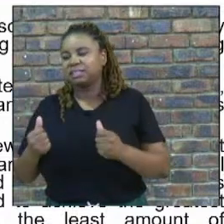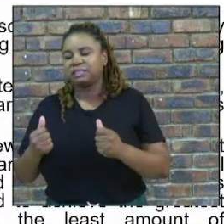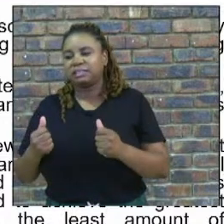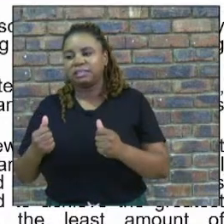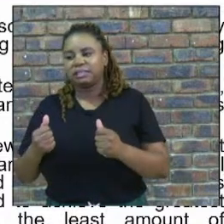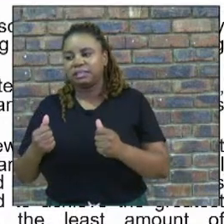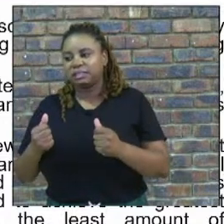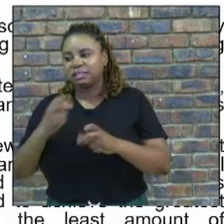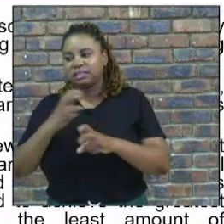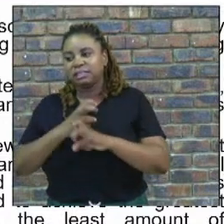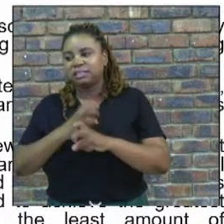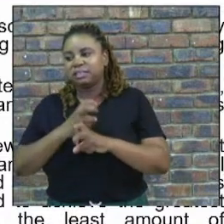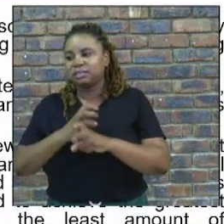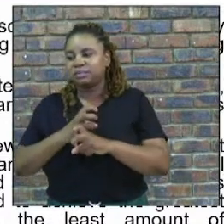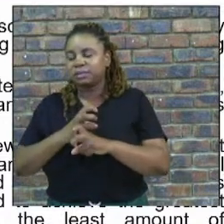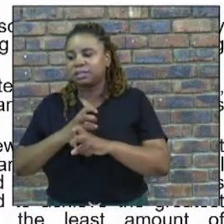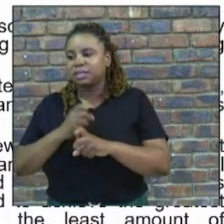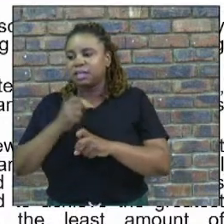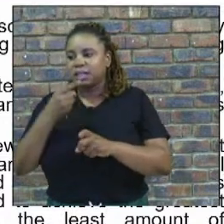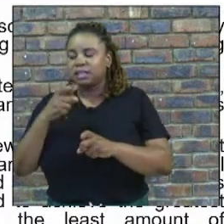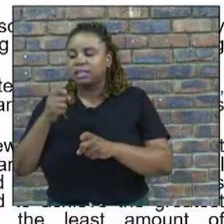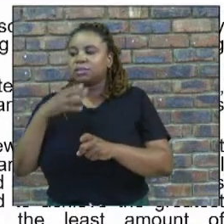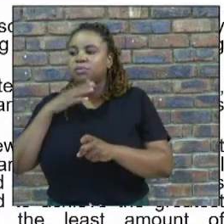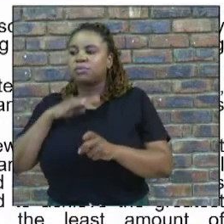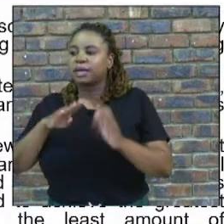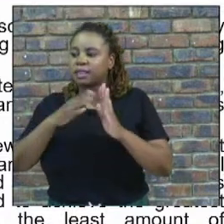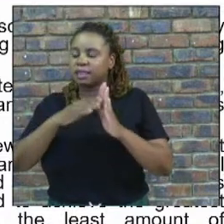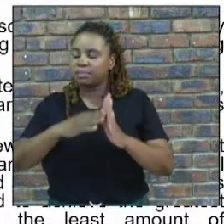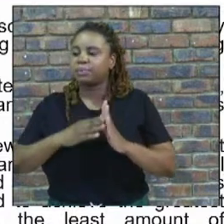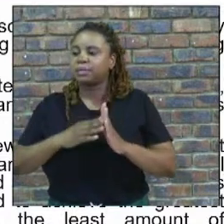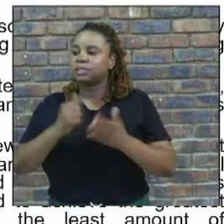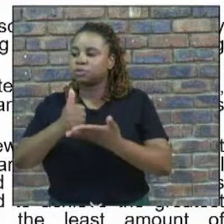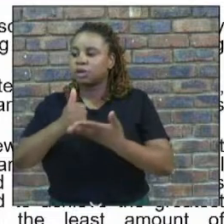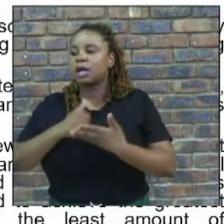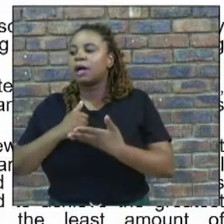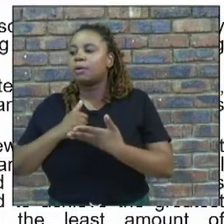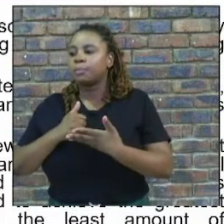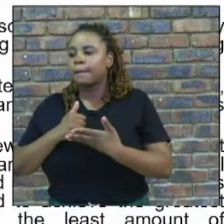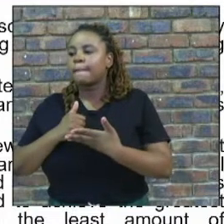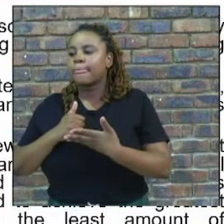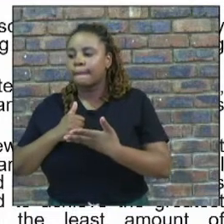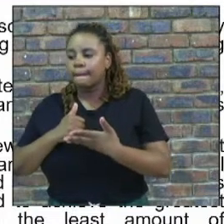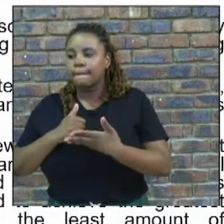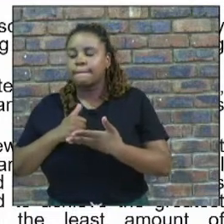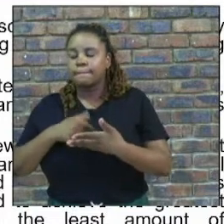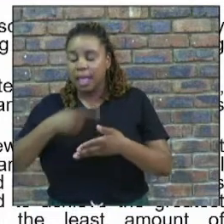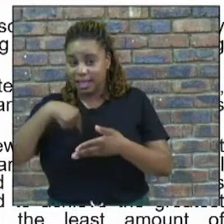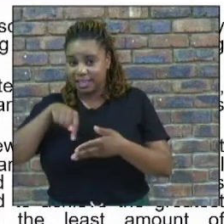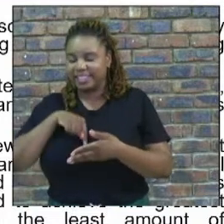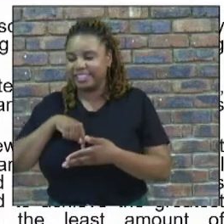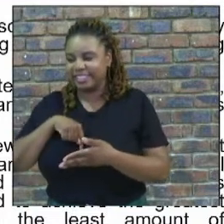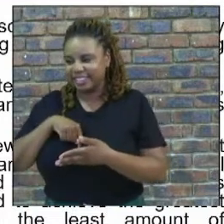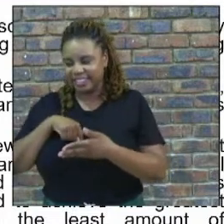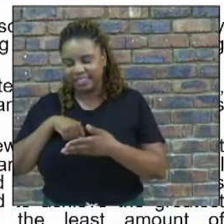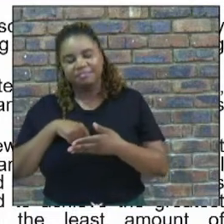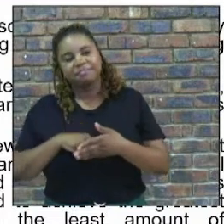help us in closing some of those gaps, right? So that at the point where we find this and we are able